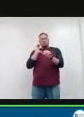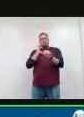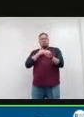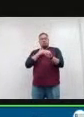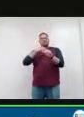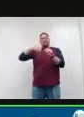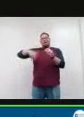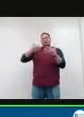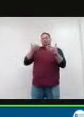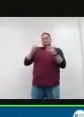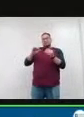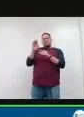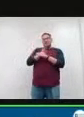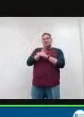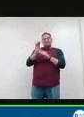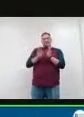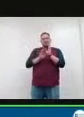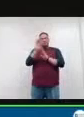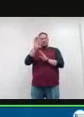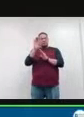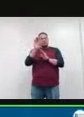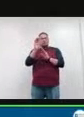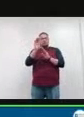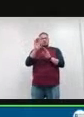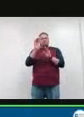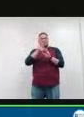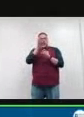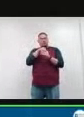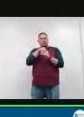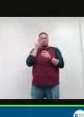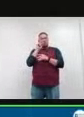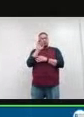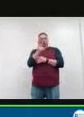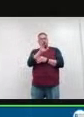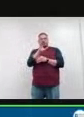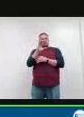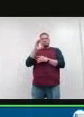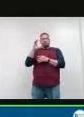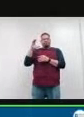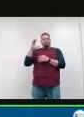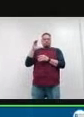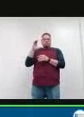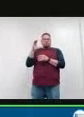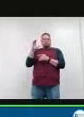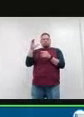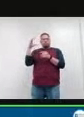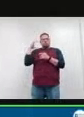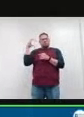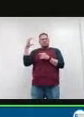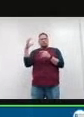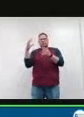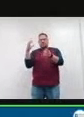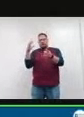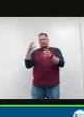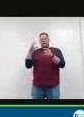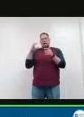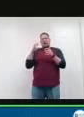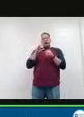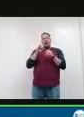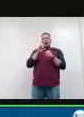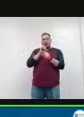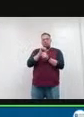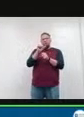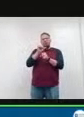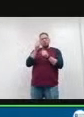unfinished business of developing content for your board superintendent operating agreements. And Superintendent Perry, I'll be pulling you into that